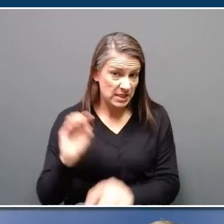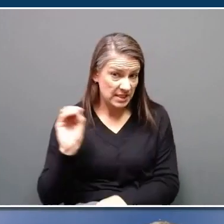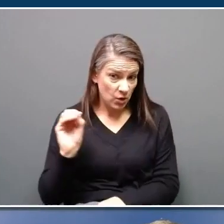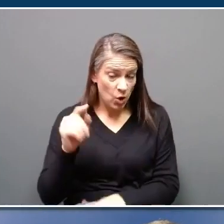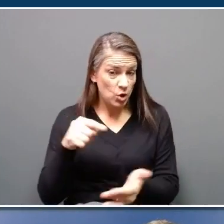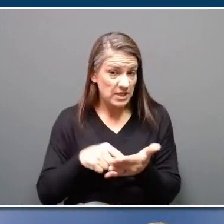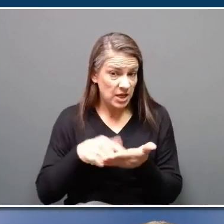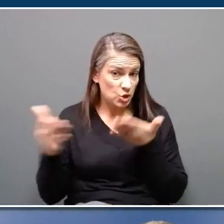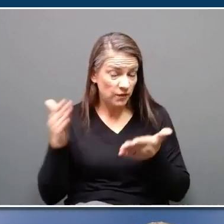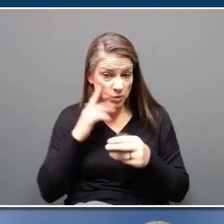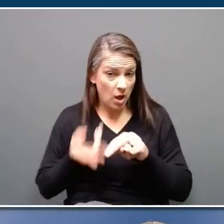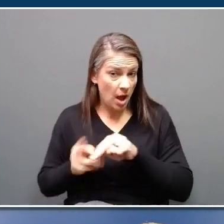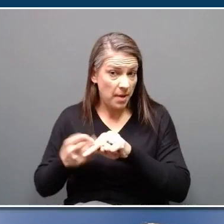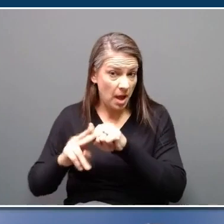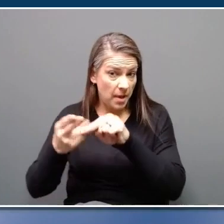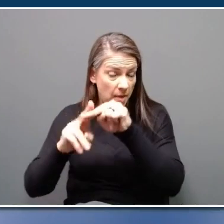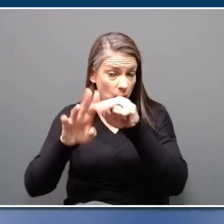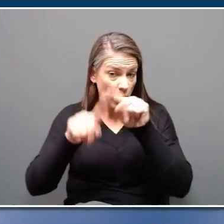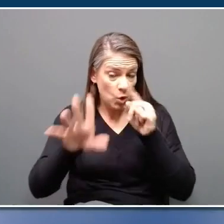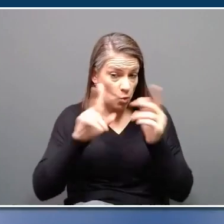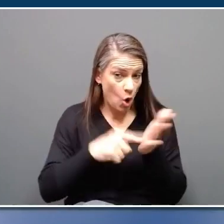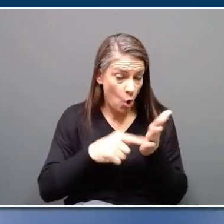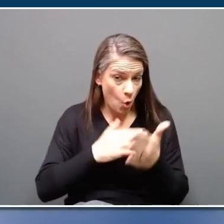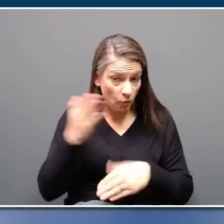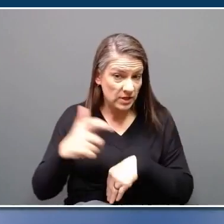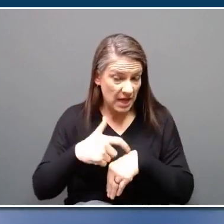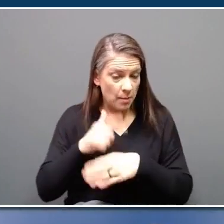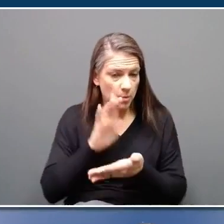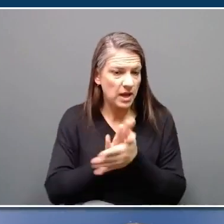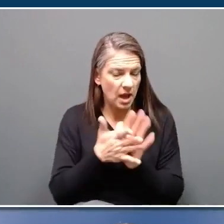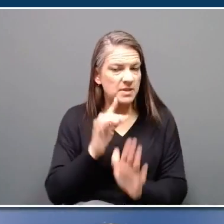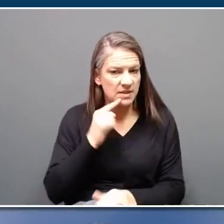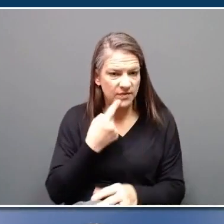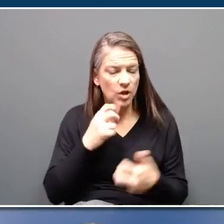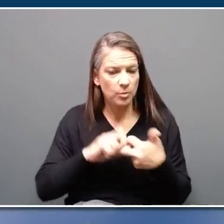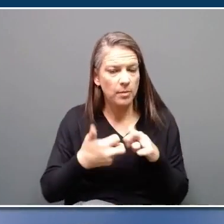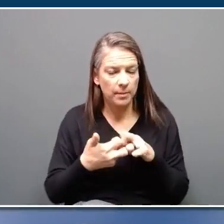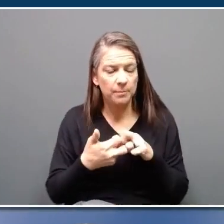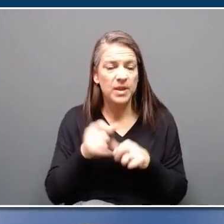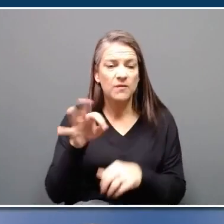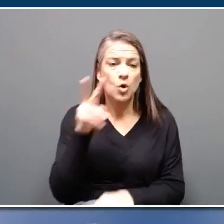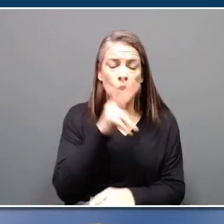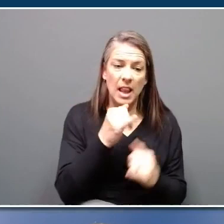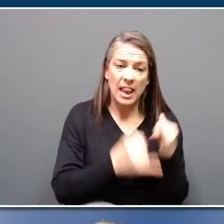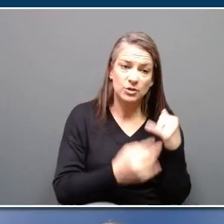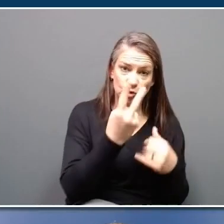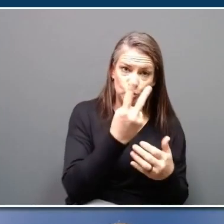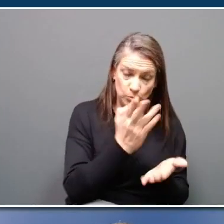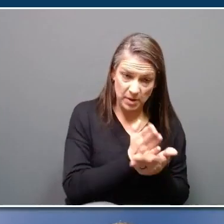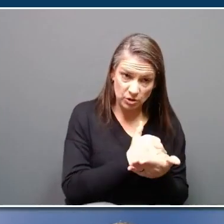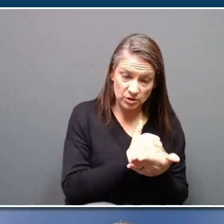up, and up, and what you're going to owe over time is going to become severely problematic. So if you look at the last 2 budgets, more